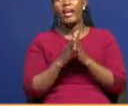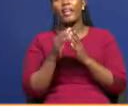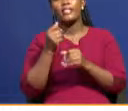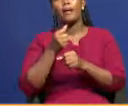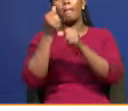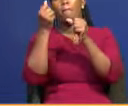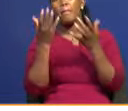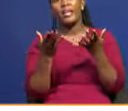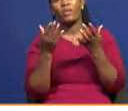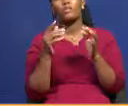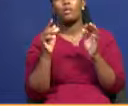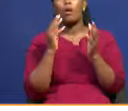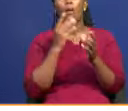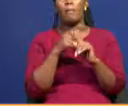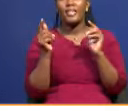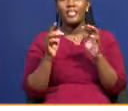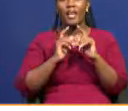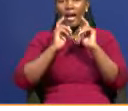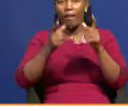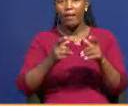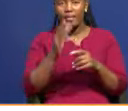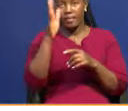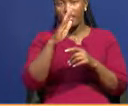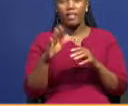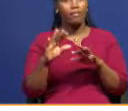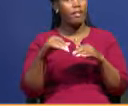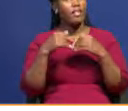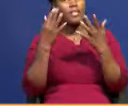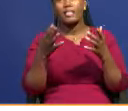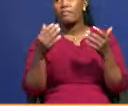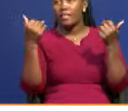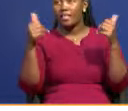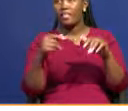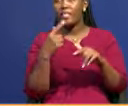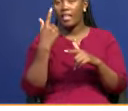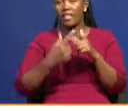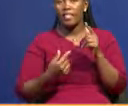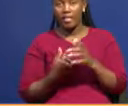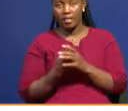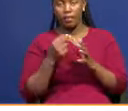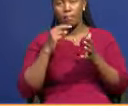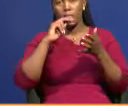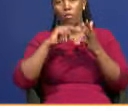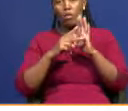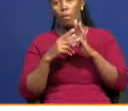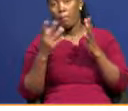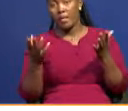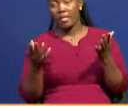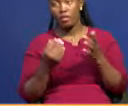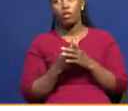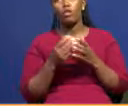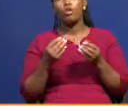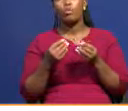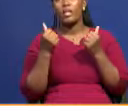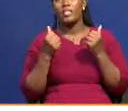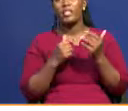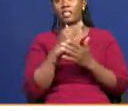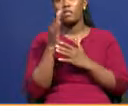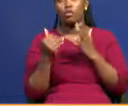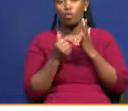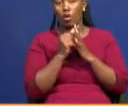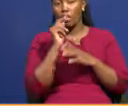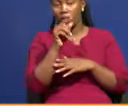given, those awards are never given in any fiscal year. So in addressing those pockets, those vote heads that are